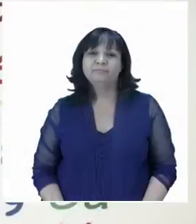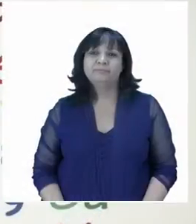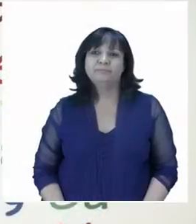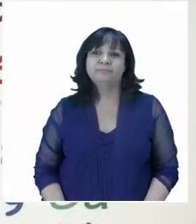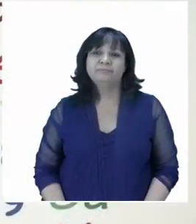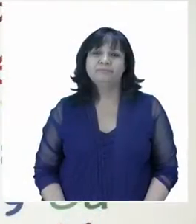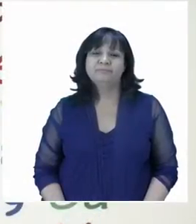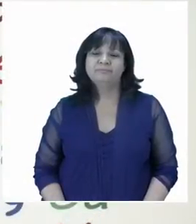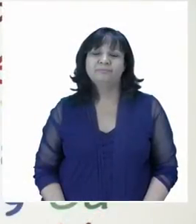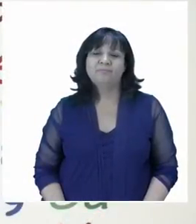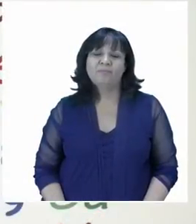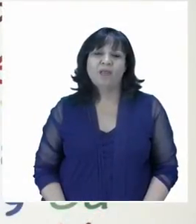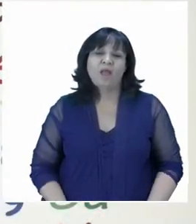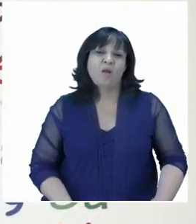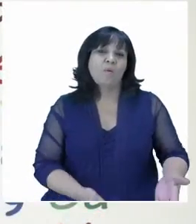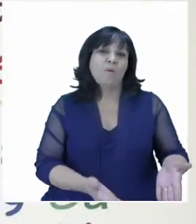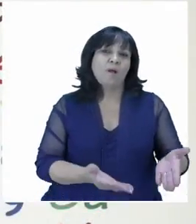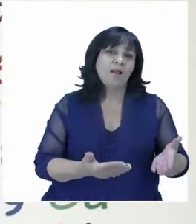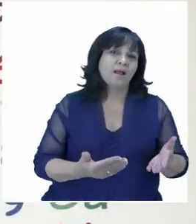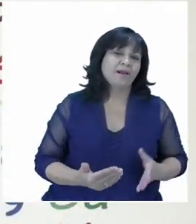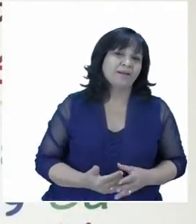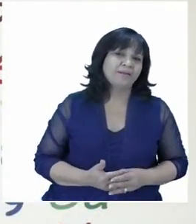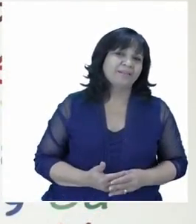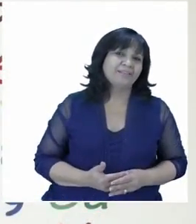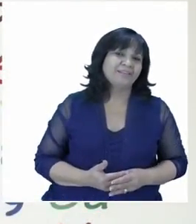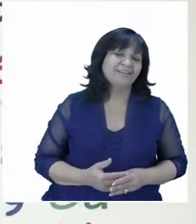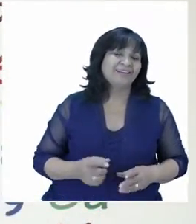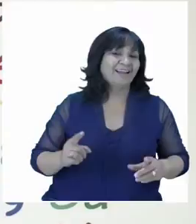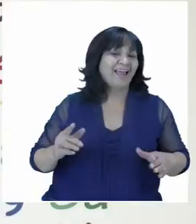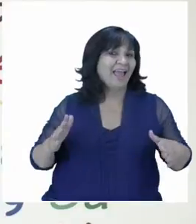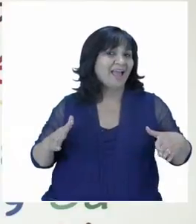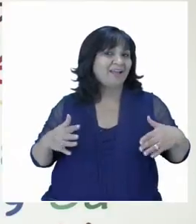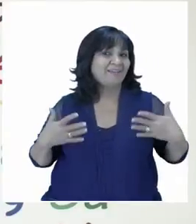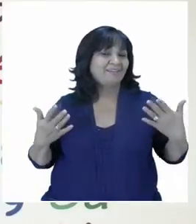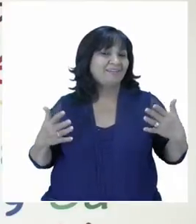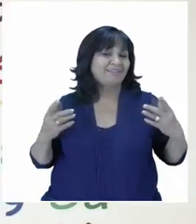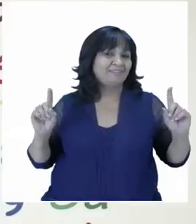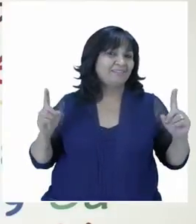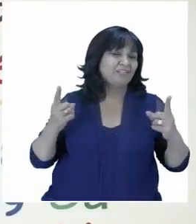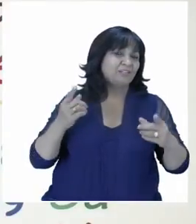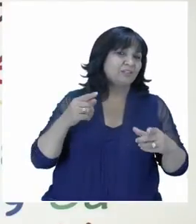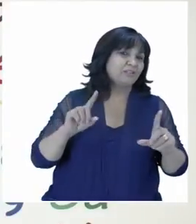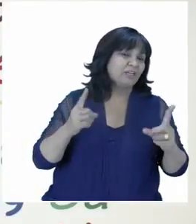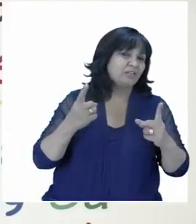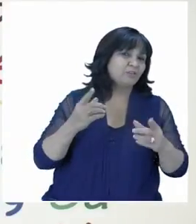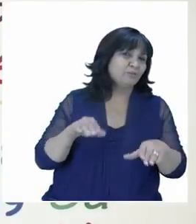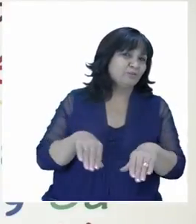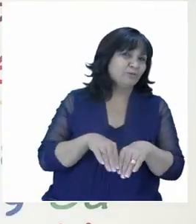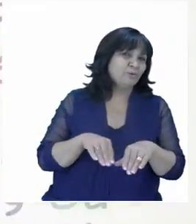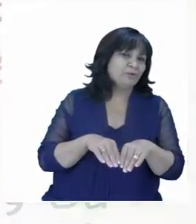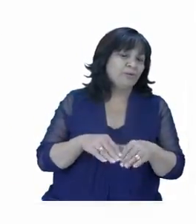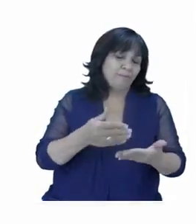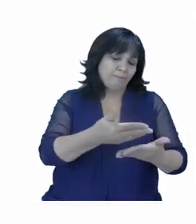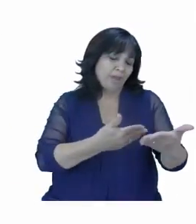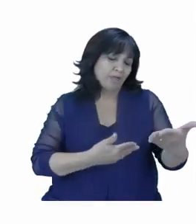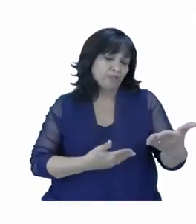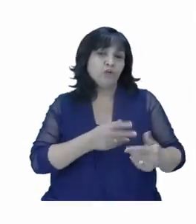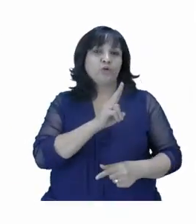For our first fun thing to do today, please can you turn to page